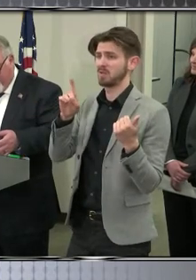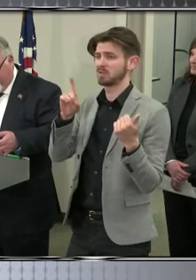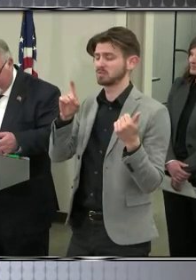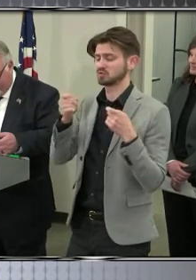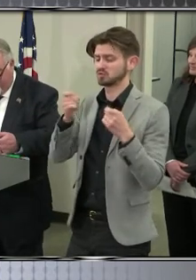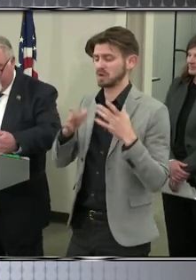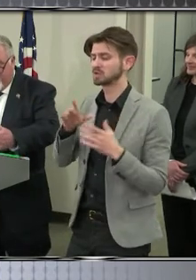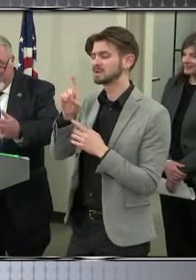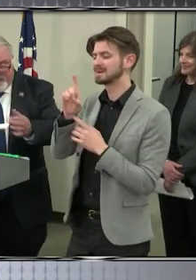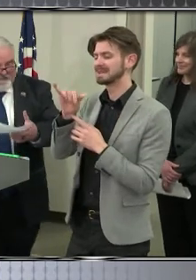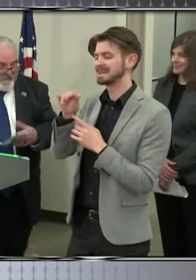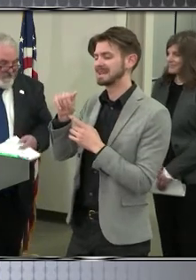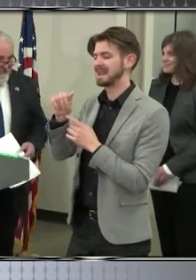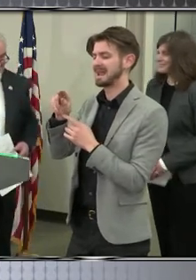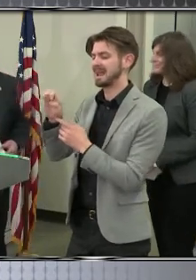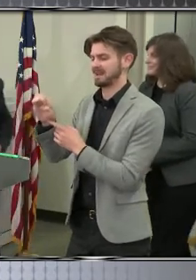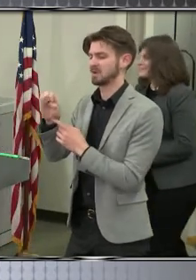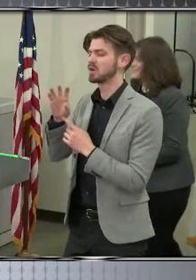Ryberg.